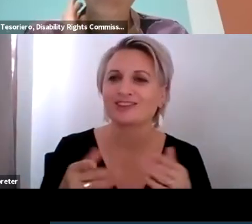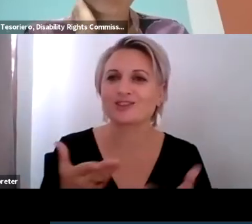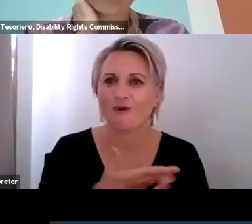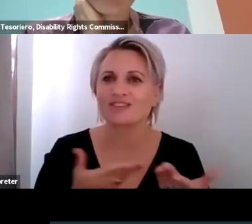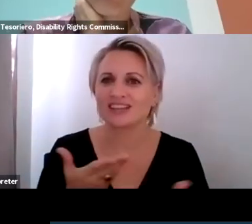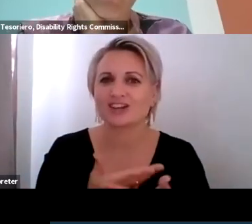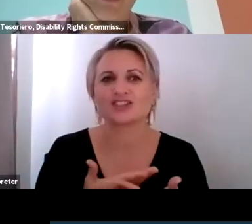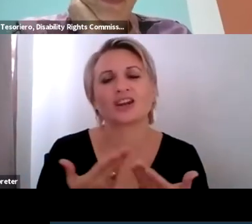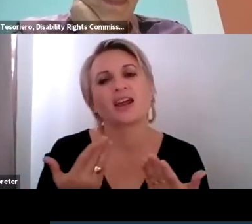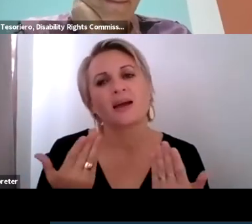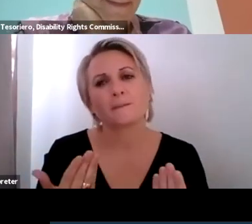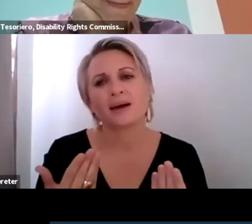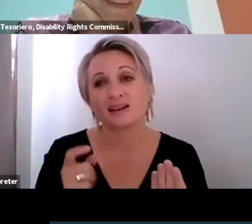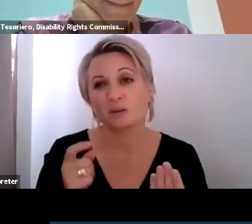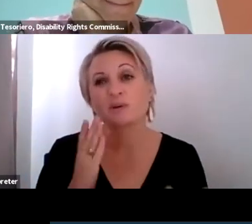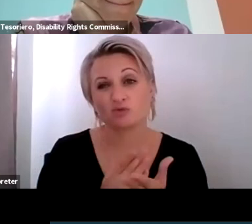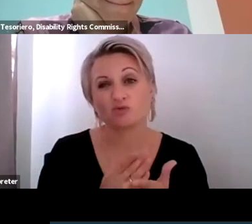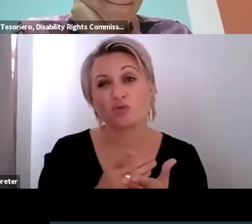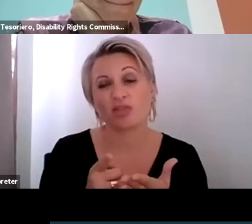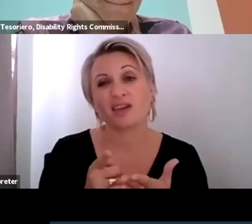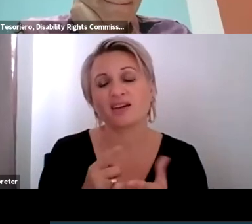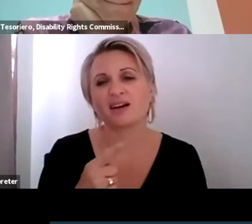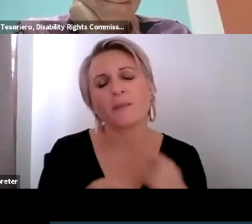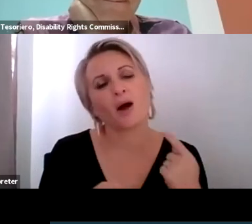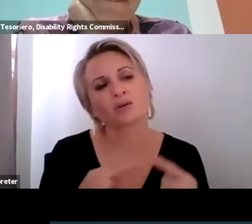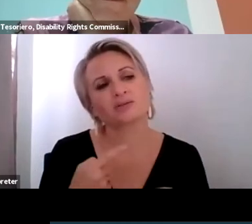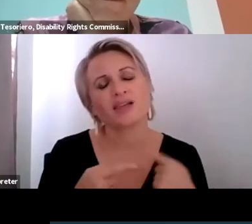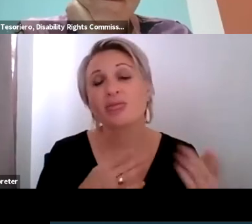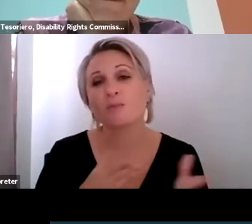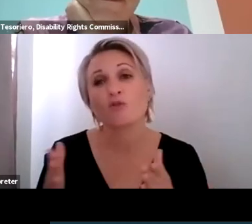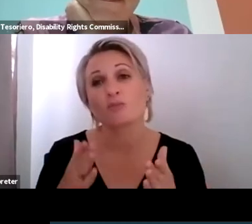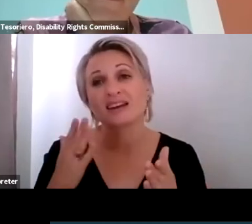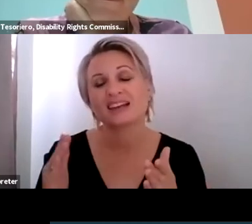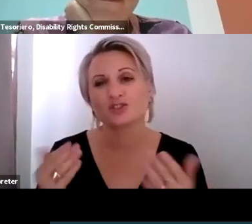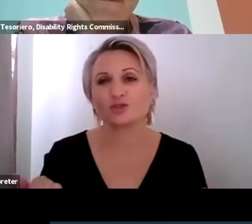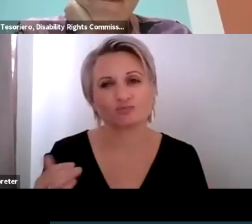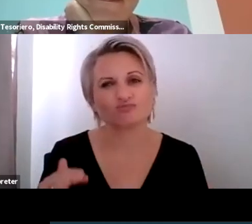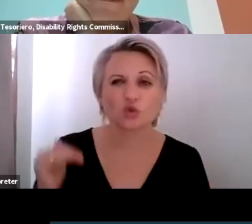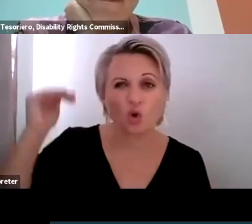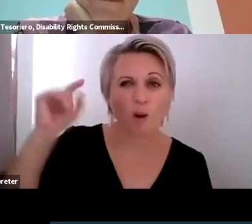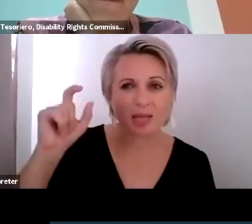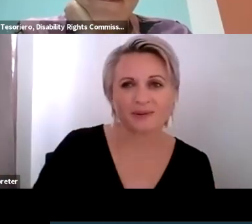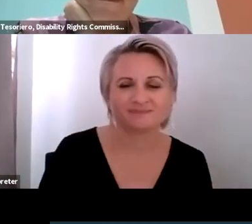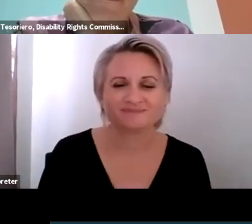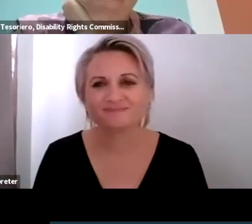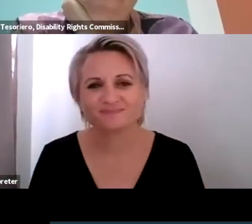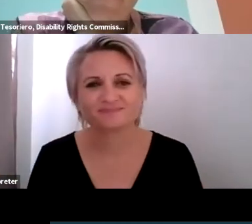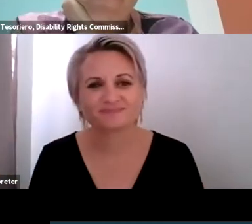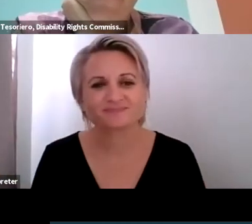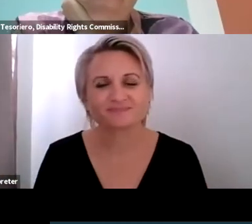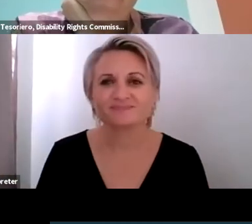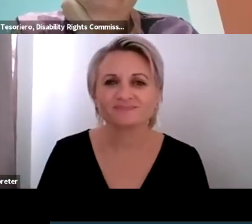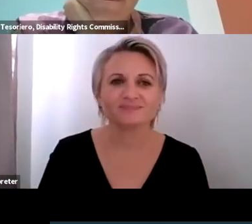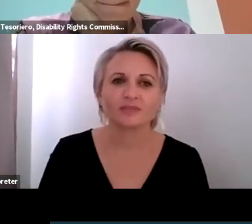it's there's a bit of truth there still about the movement has to mature. I might just invite